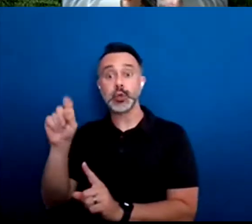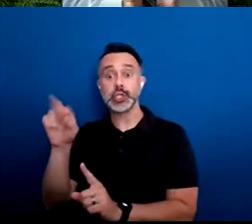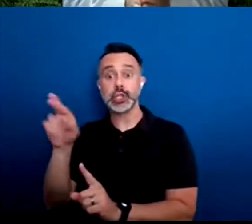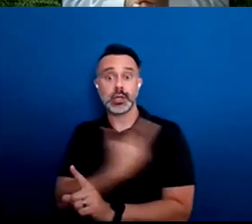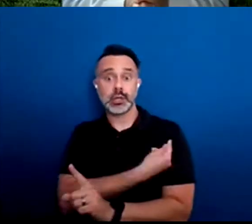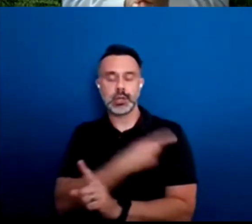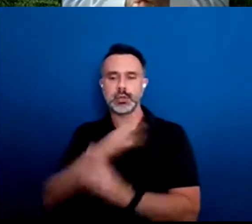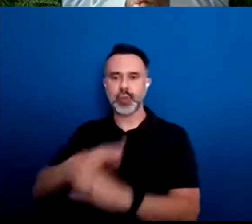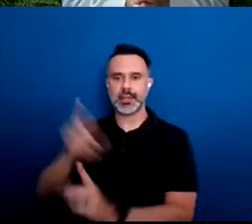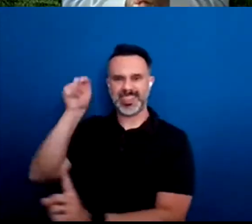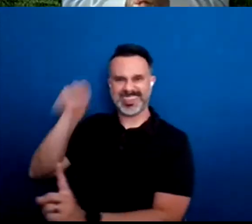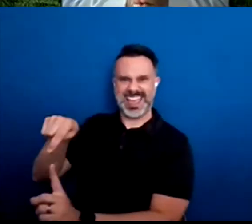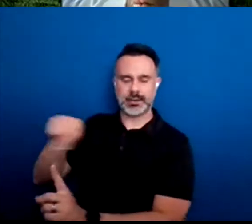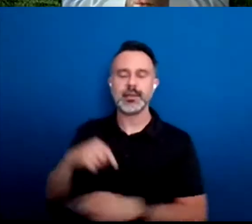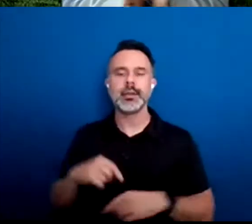assumption that